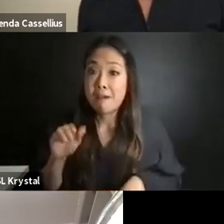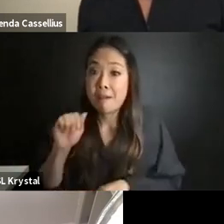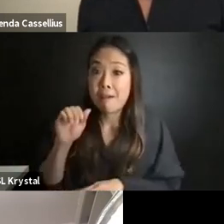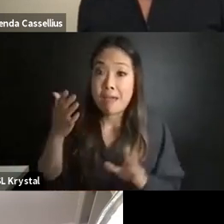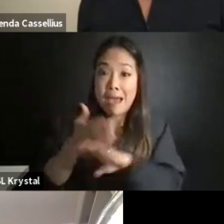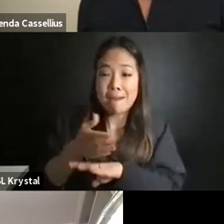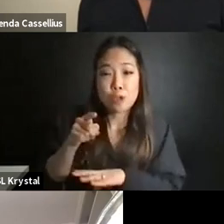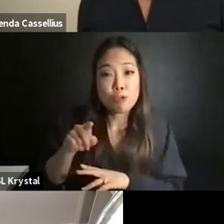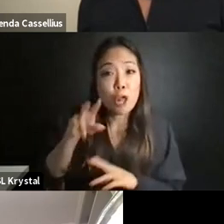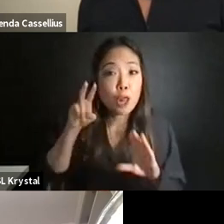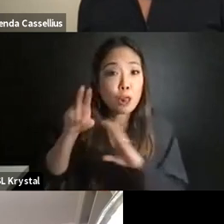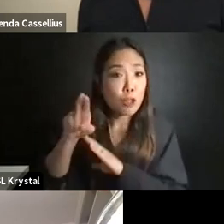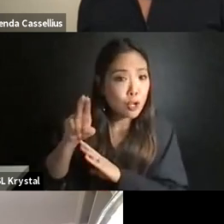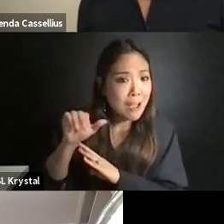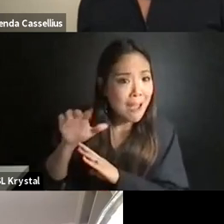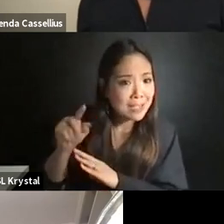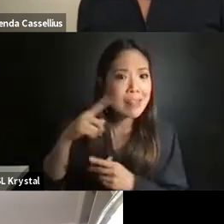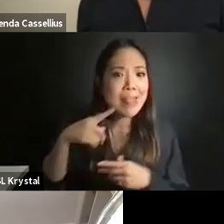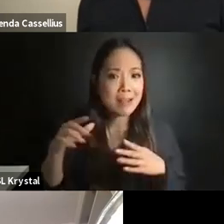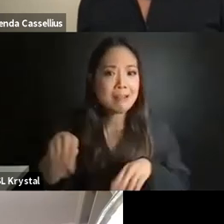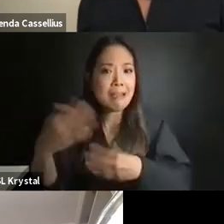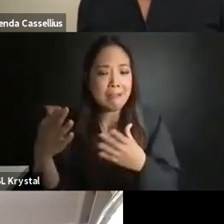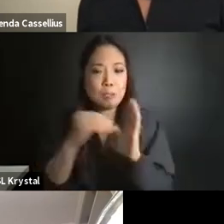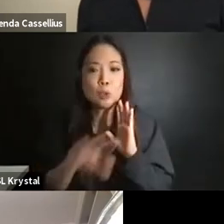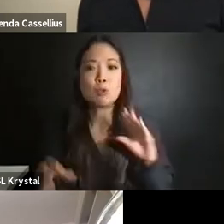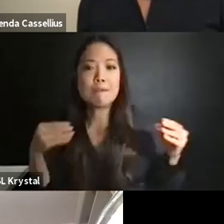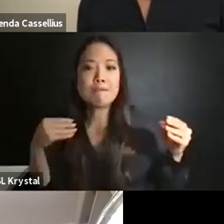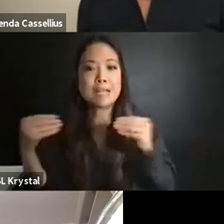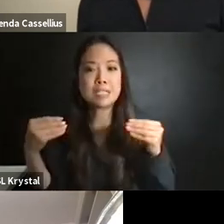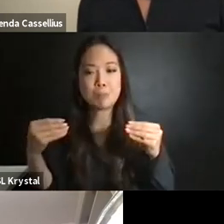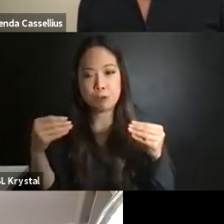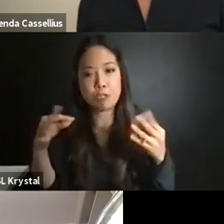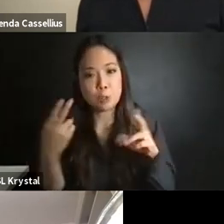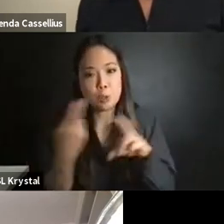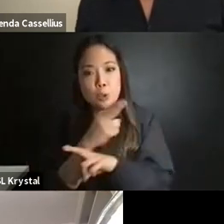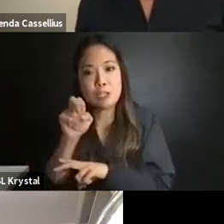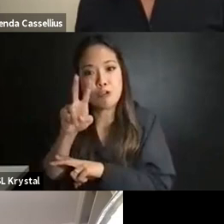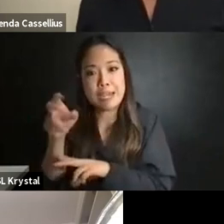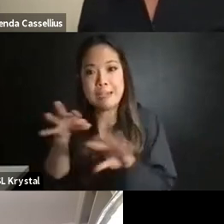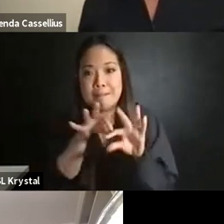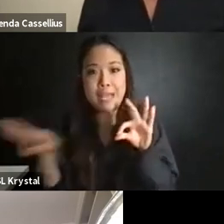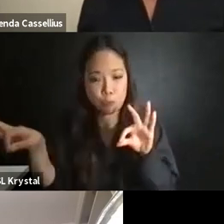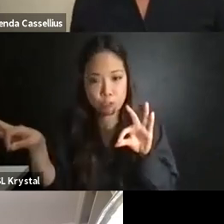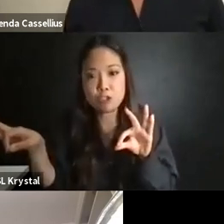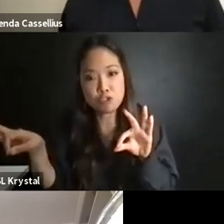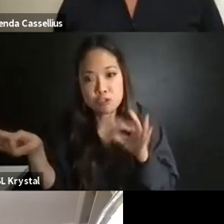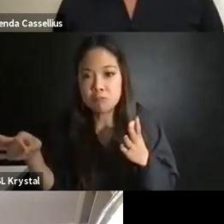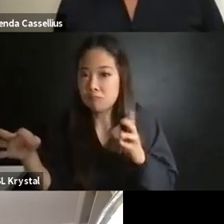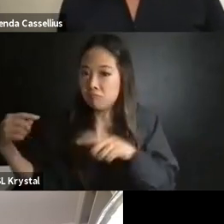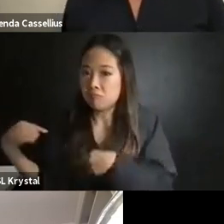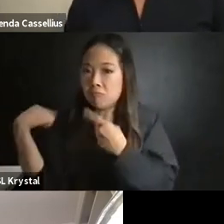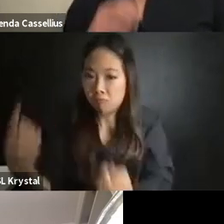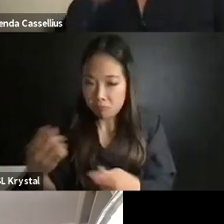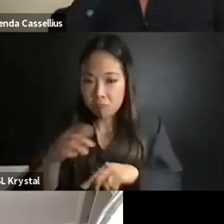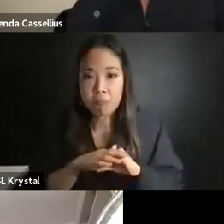the flexibility to use native language and overcome the straight jacket of english immersion that was fostered on boston